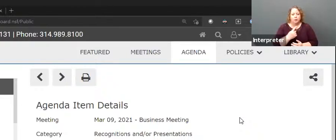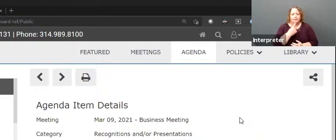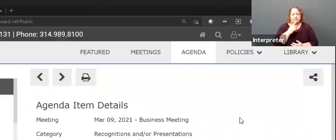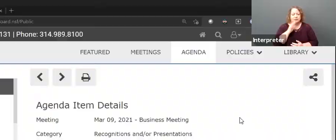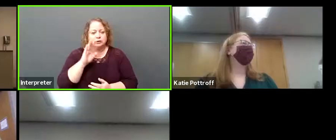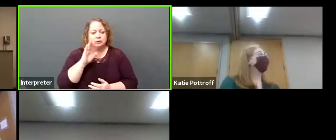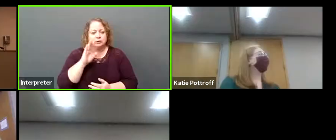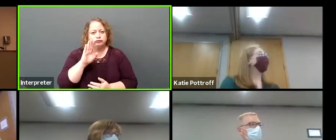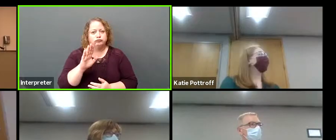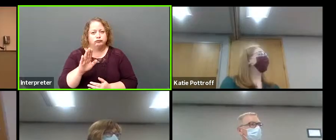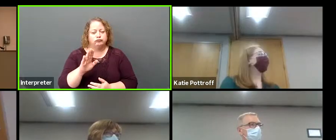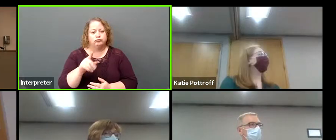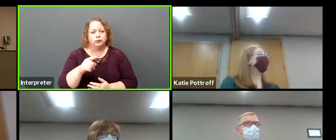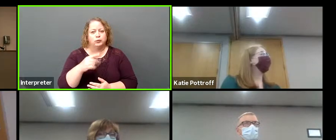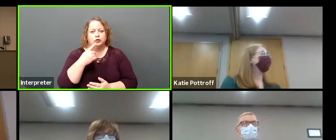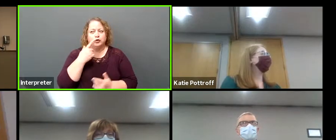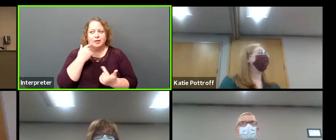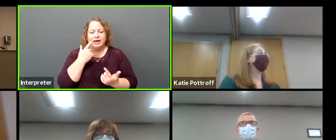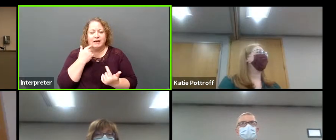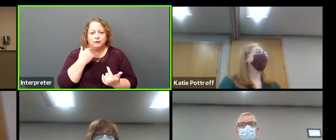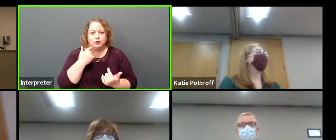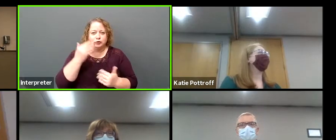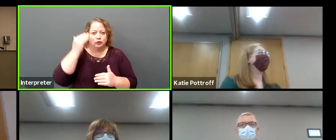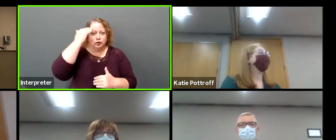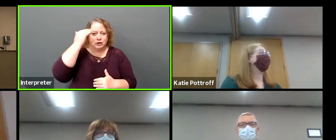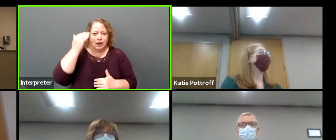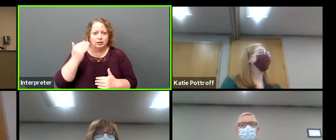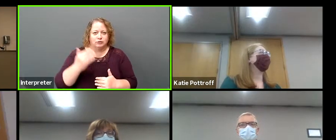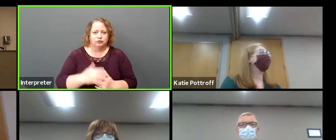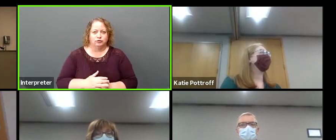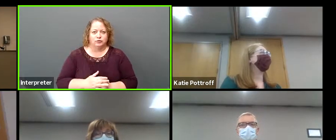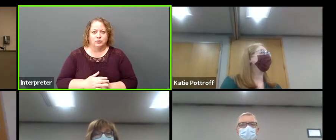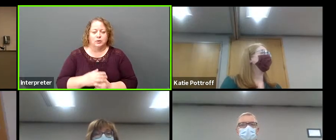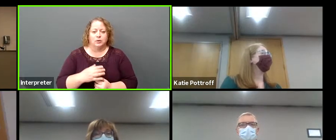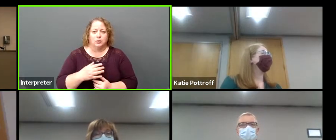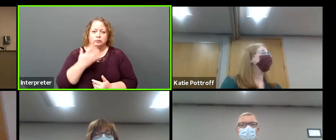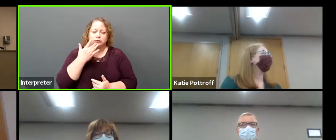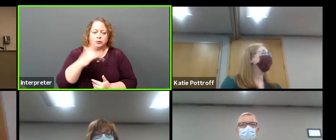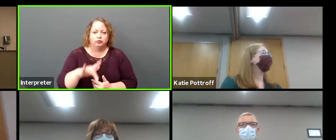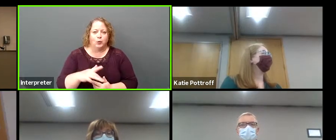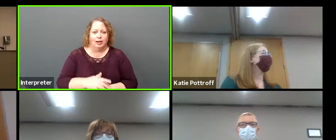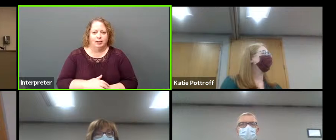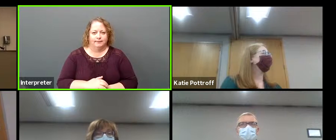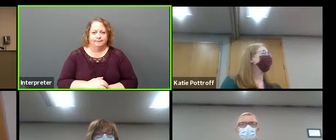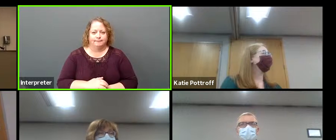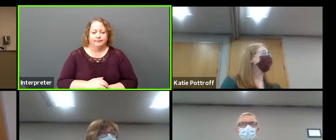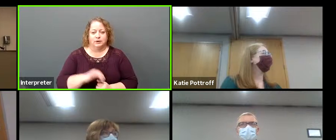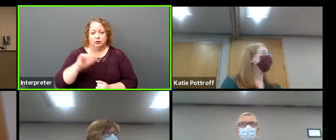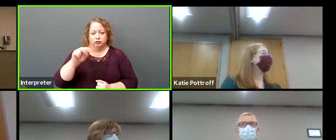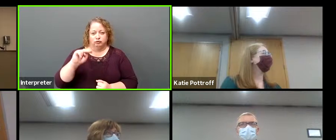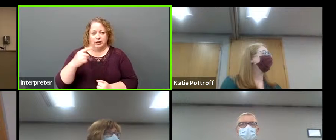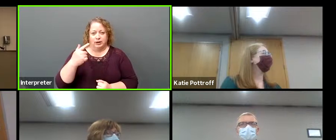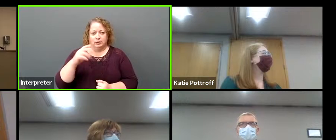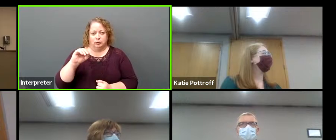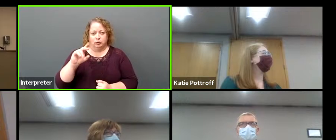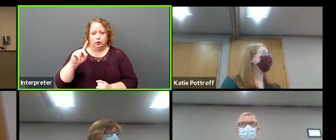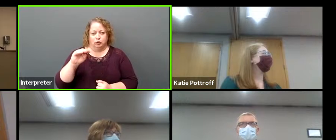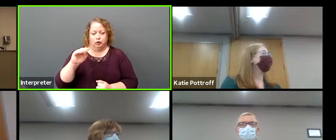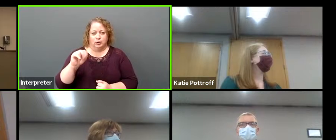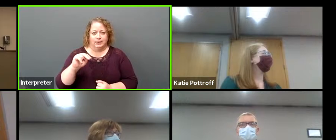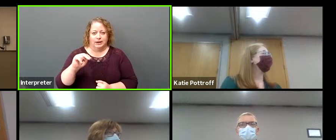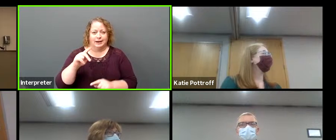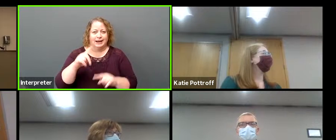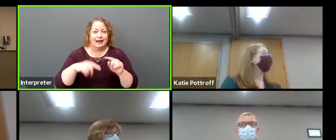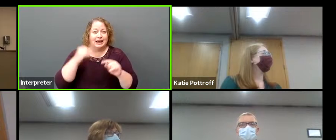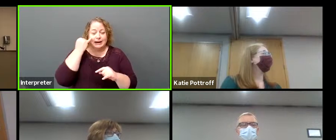your insight, your laughter, your knowledge. We wish you well. Jan Goodman. Jan,